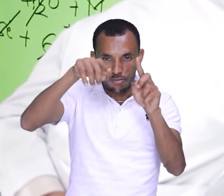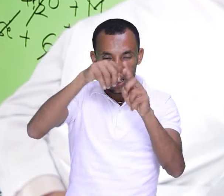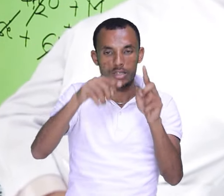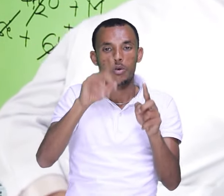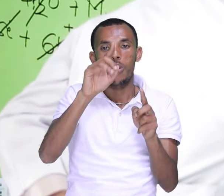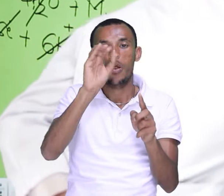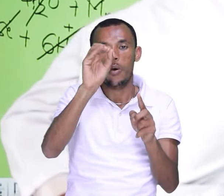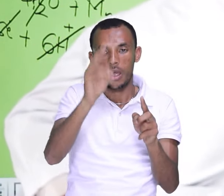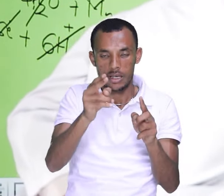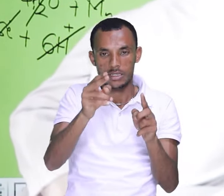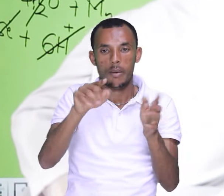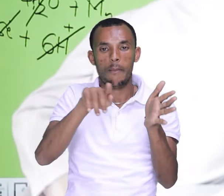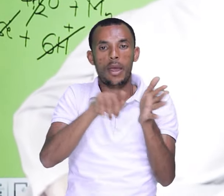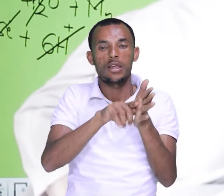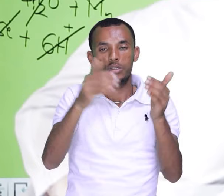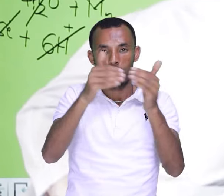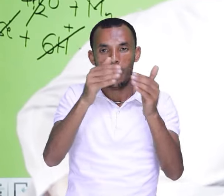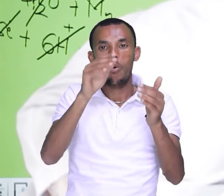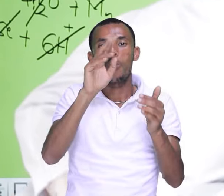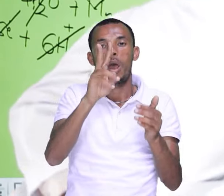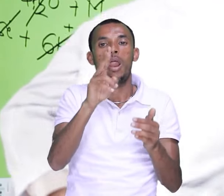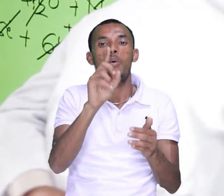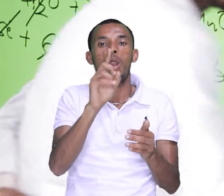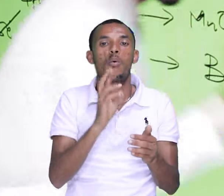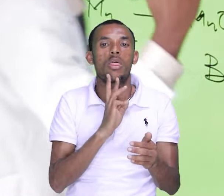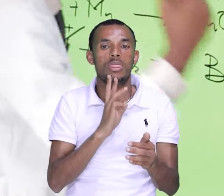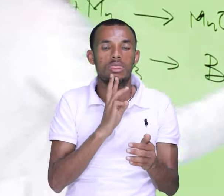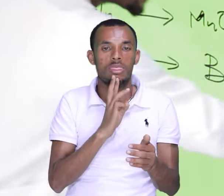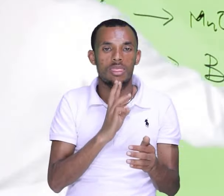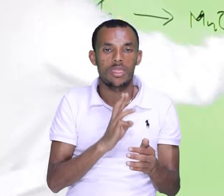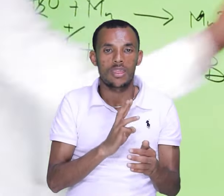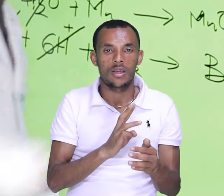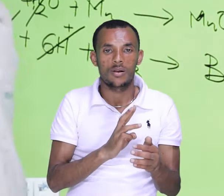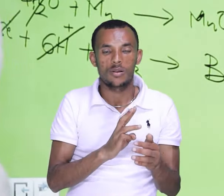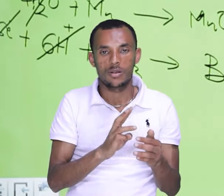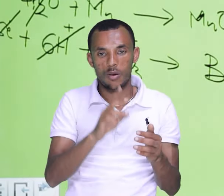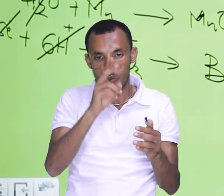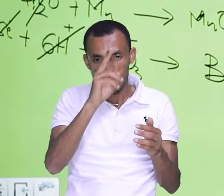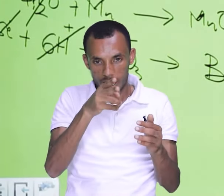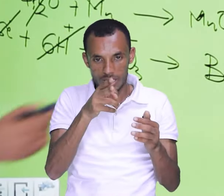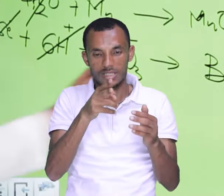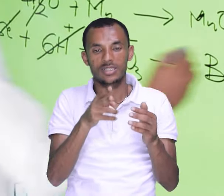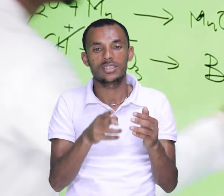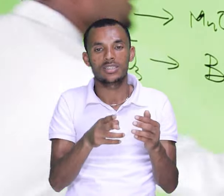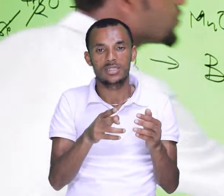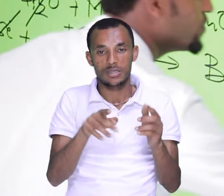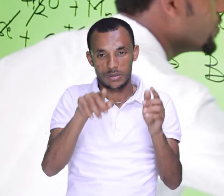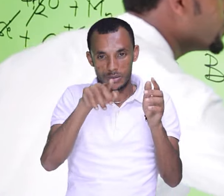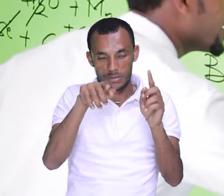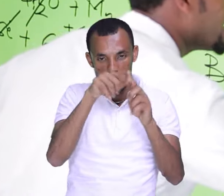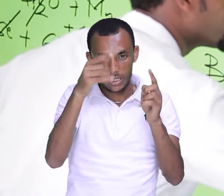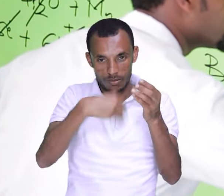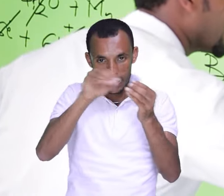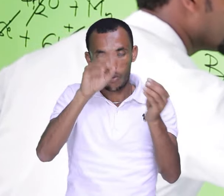1OH minus, it gives us 1H2. Look, 1H2 means 1H plus plus 1OH minus, 1 water.